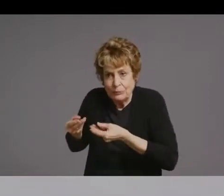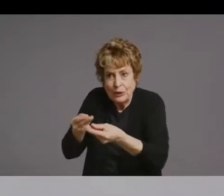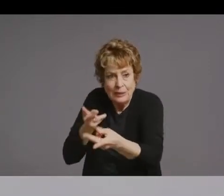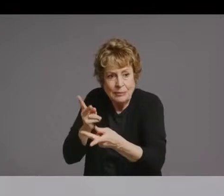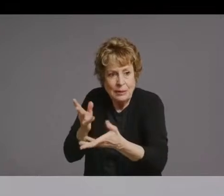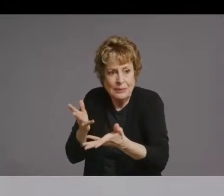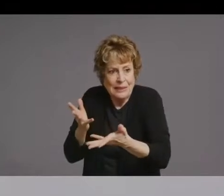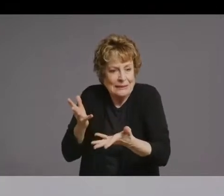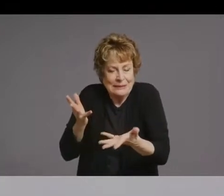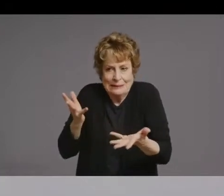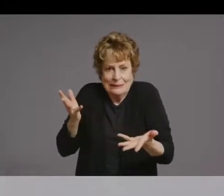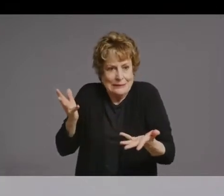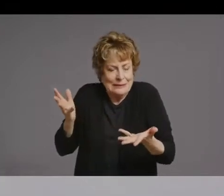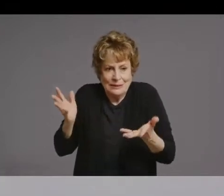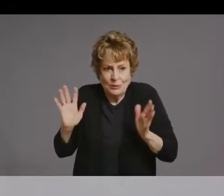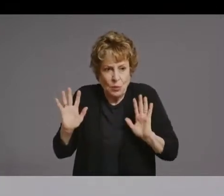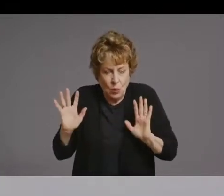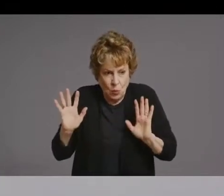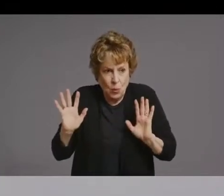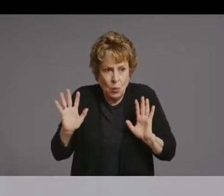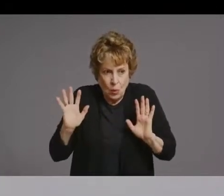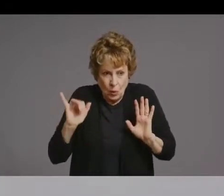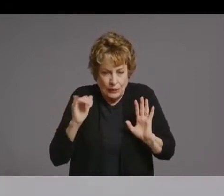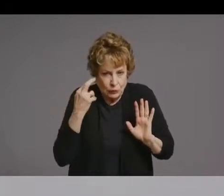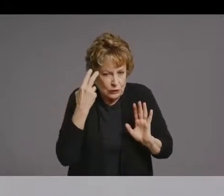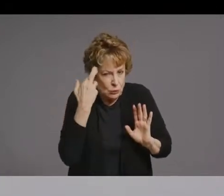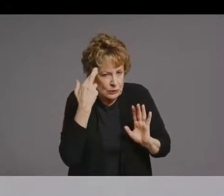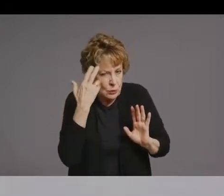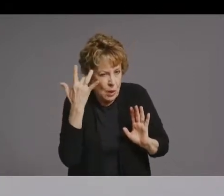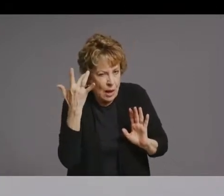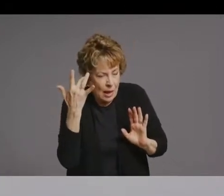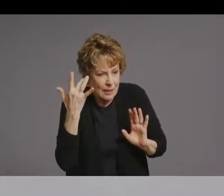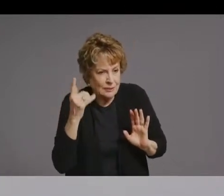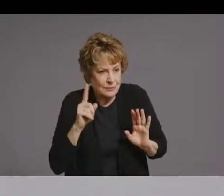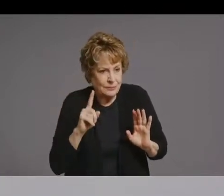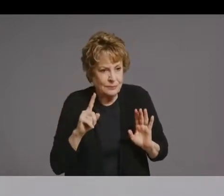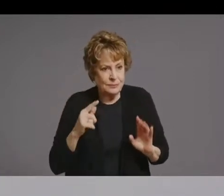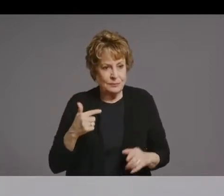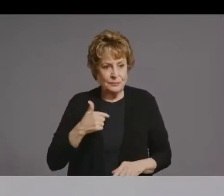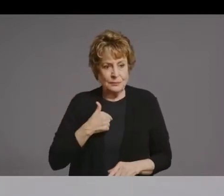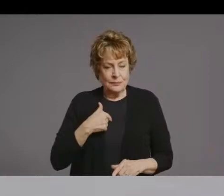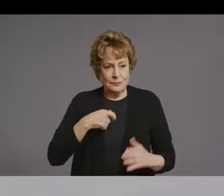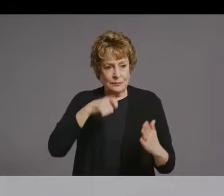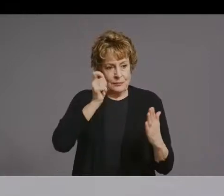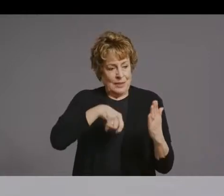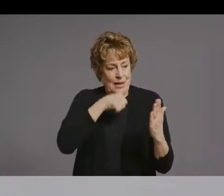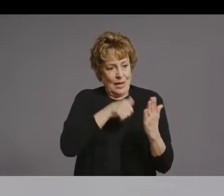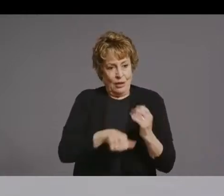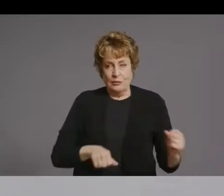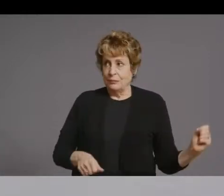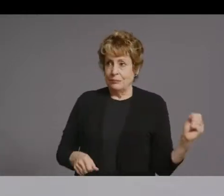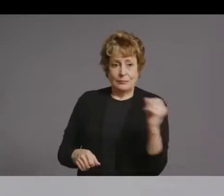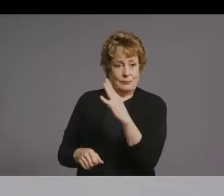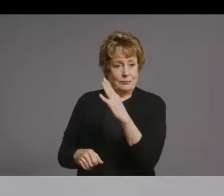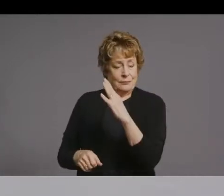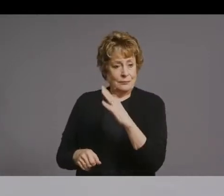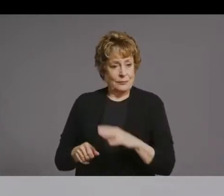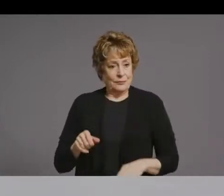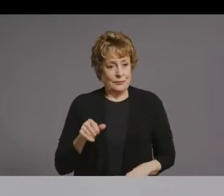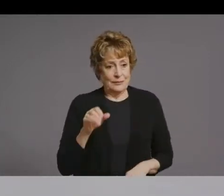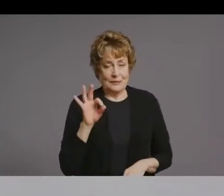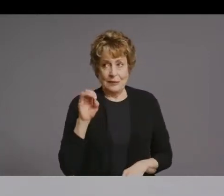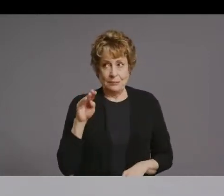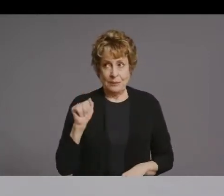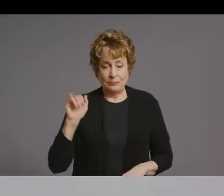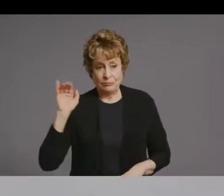site. So that was one of the reasons, but that was in the letter that we actually had sent on the 26th to FEMA, that Pima County had already